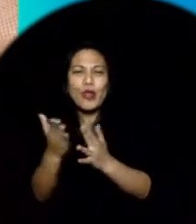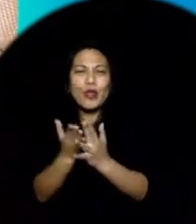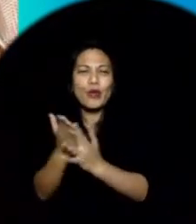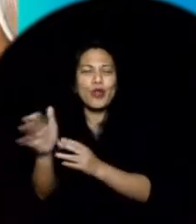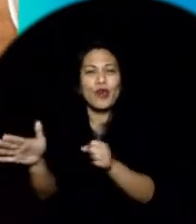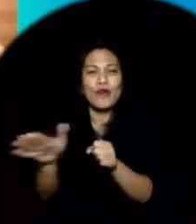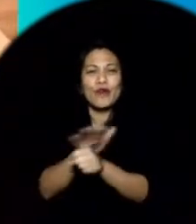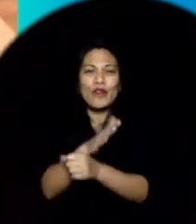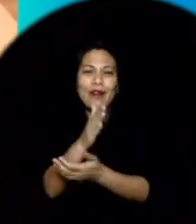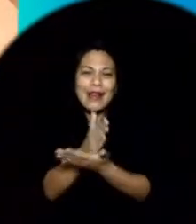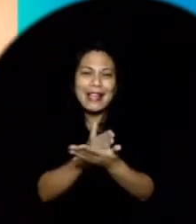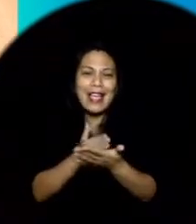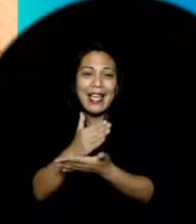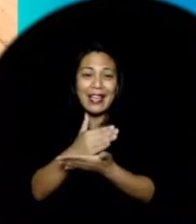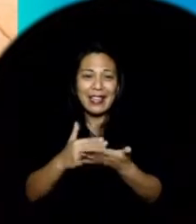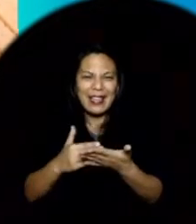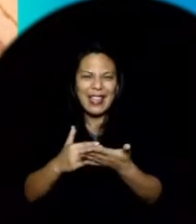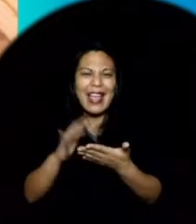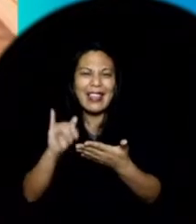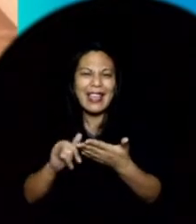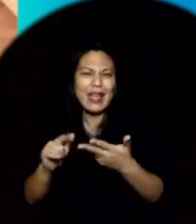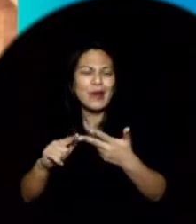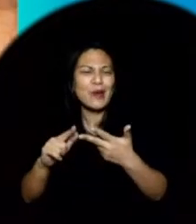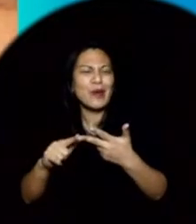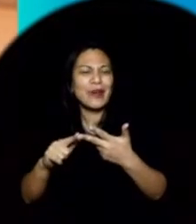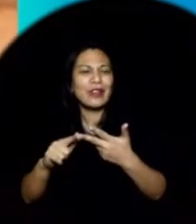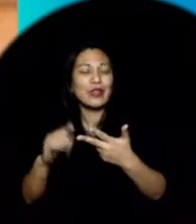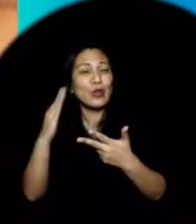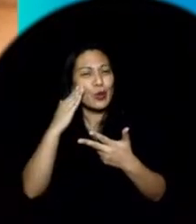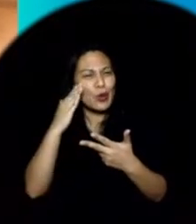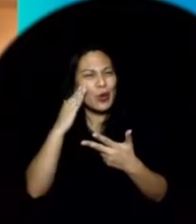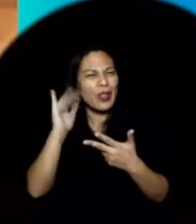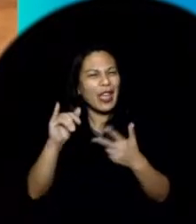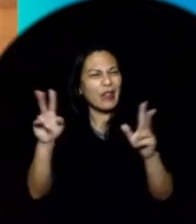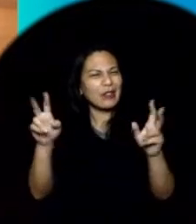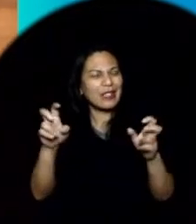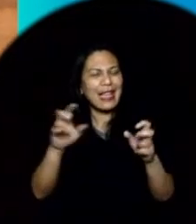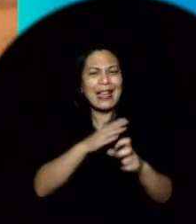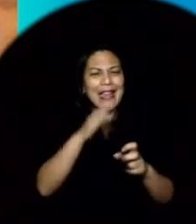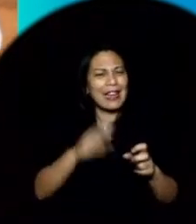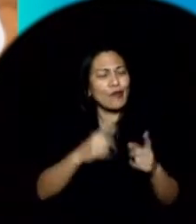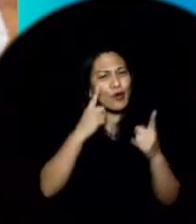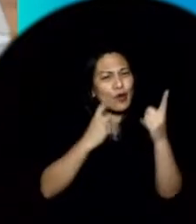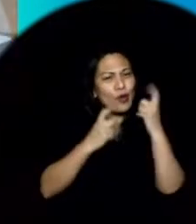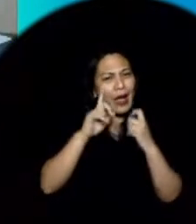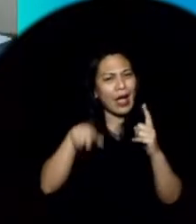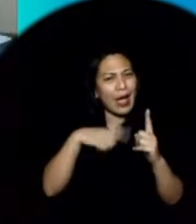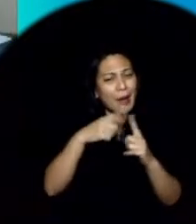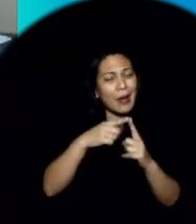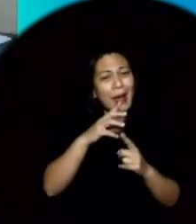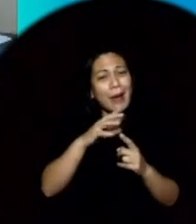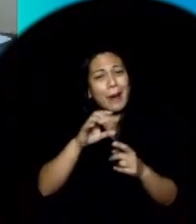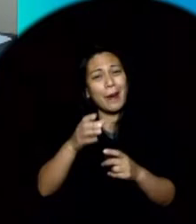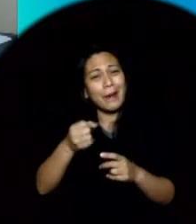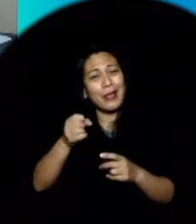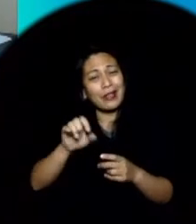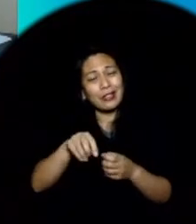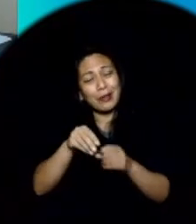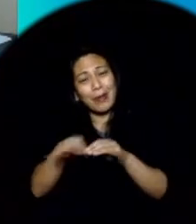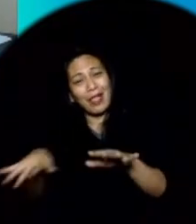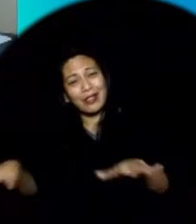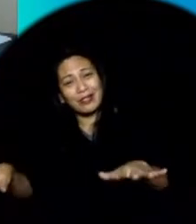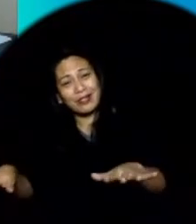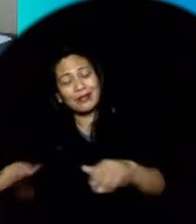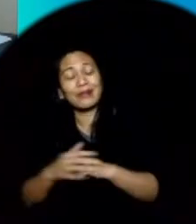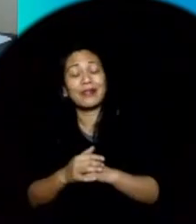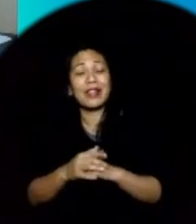entire cake. And that's the plot. I'm sure you've heard the expression, never cry over spilled milk.